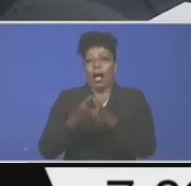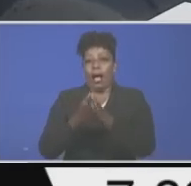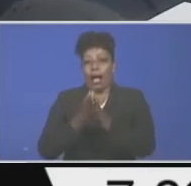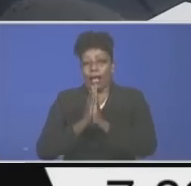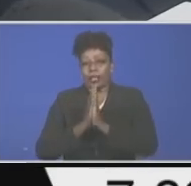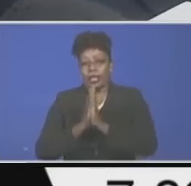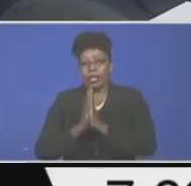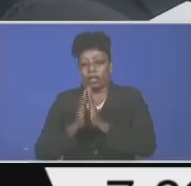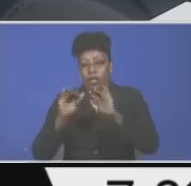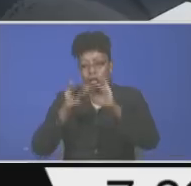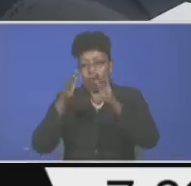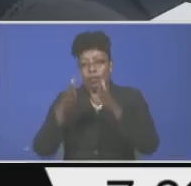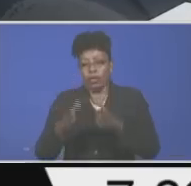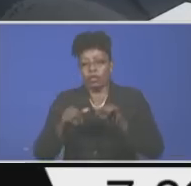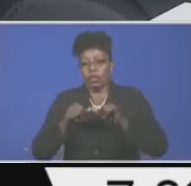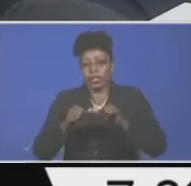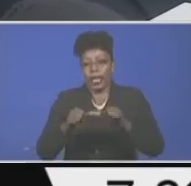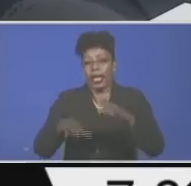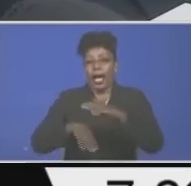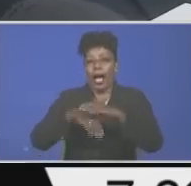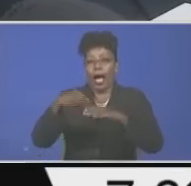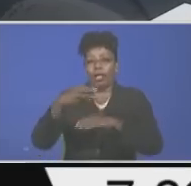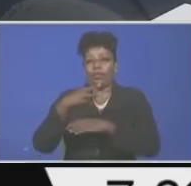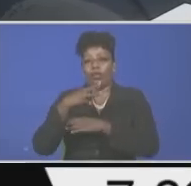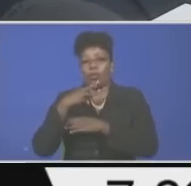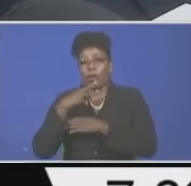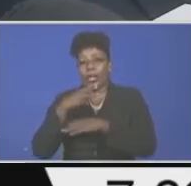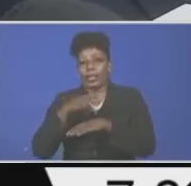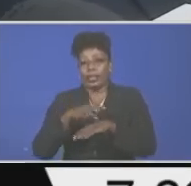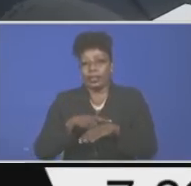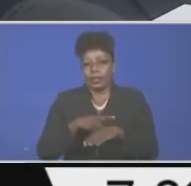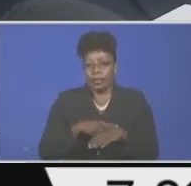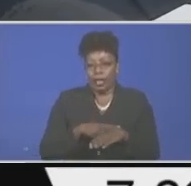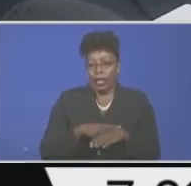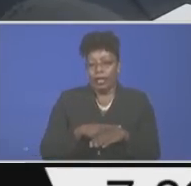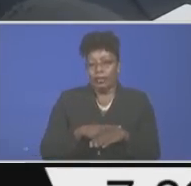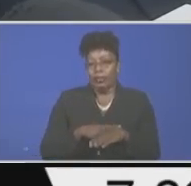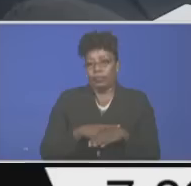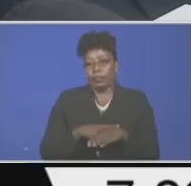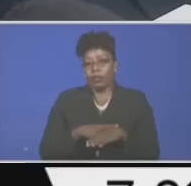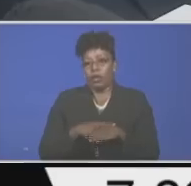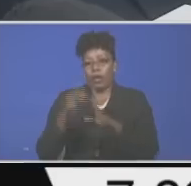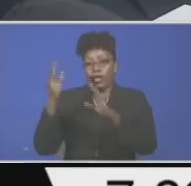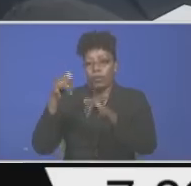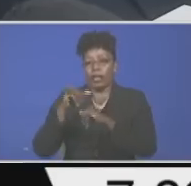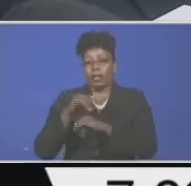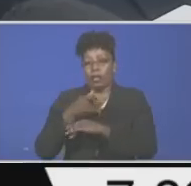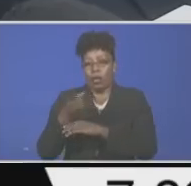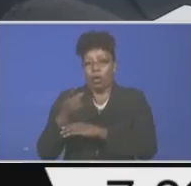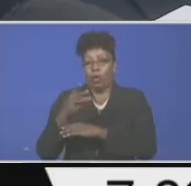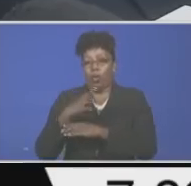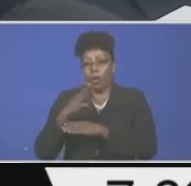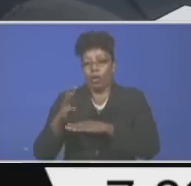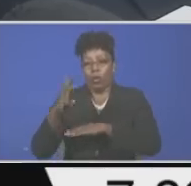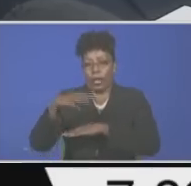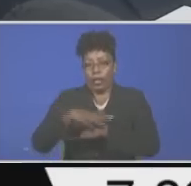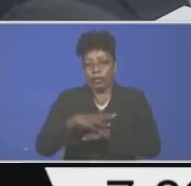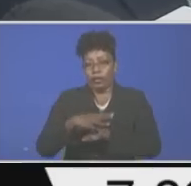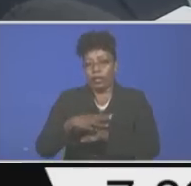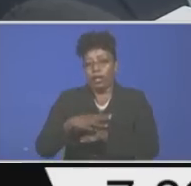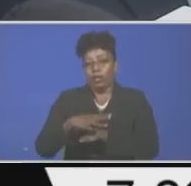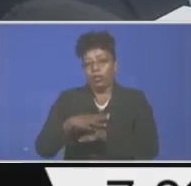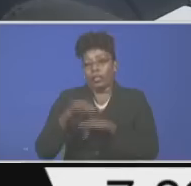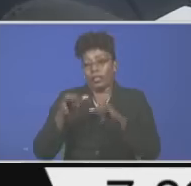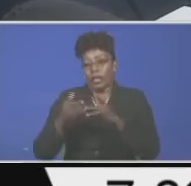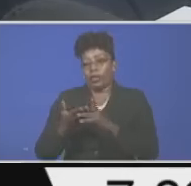beachgoers to simply just stay out of the waters during this period. We expect the swells to remain with us right through Friday, at